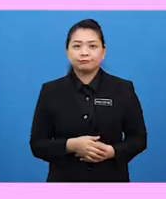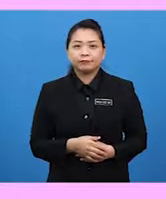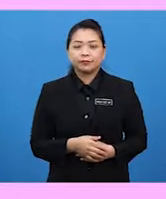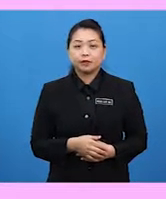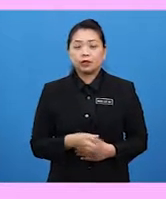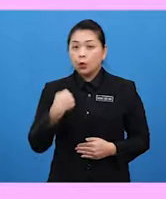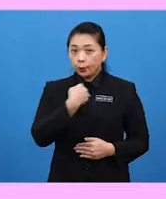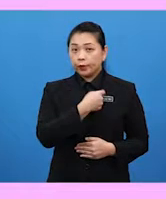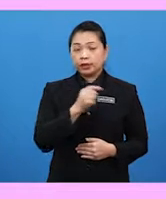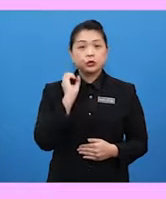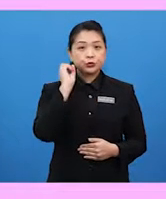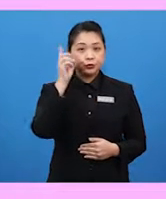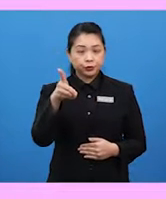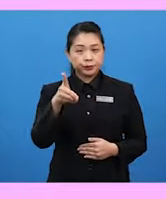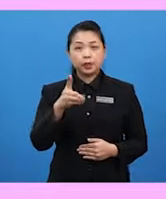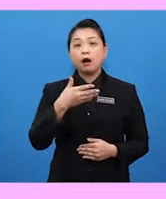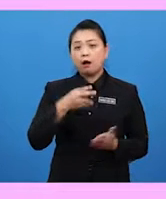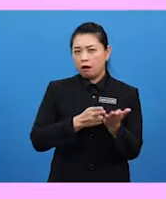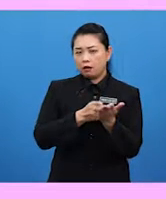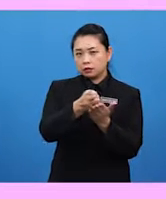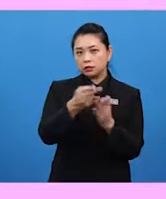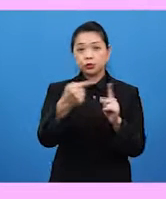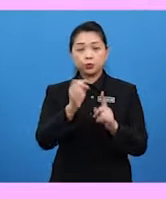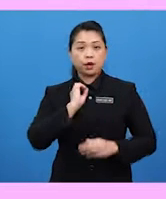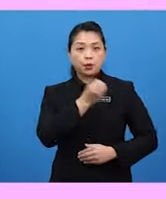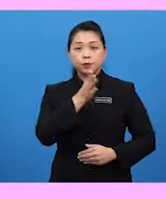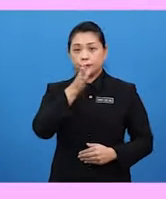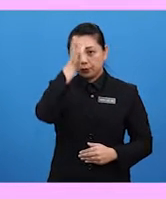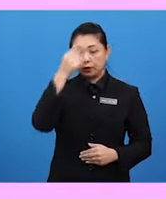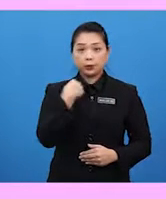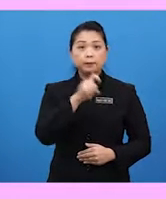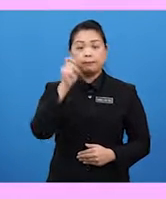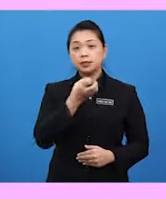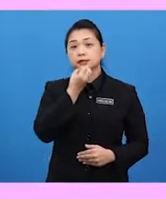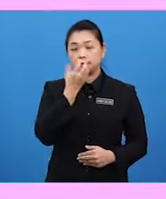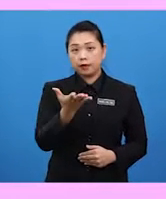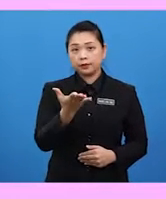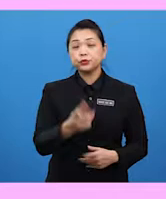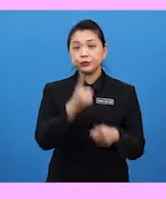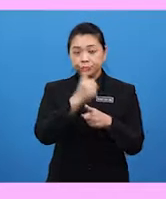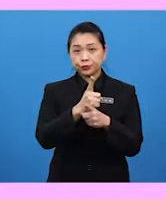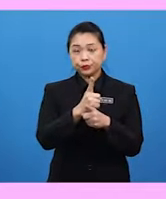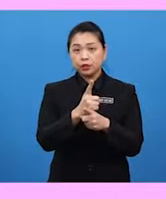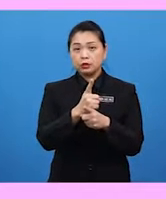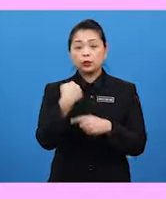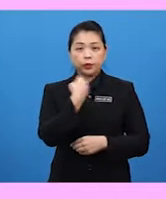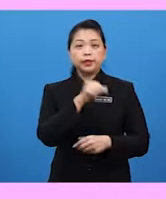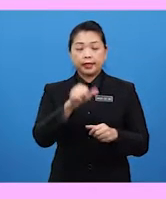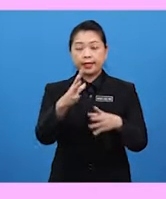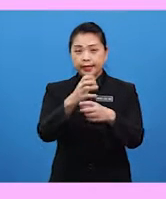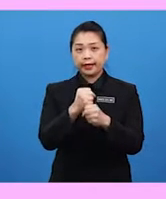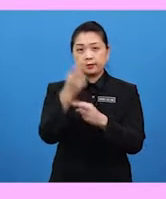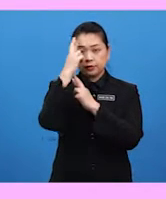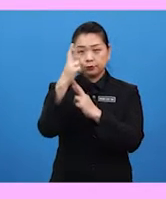We should be honest with our parents. We must tell them the truth so that we can gain respect and